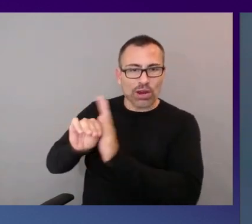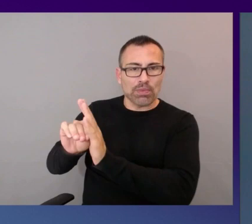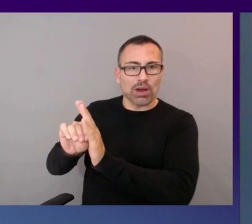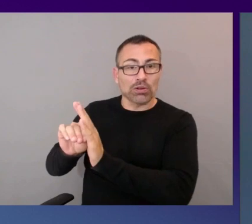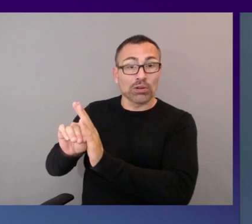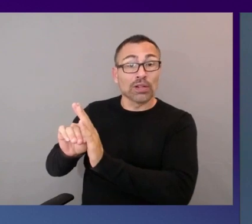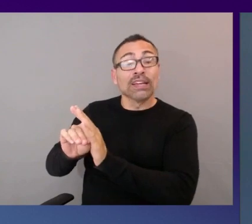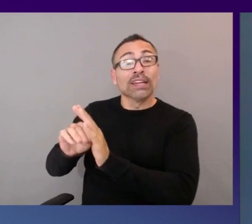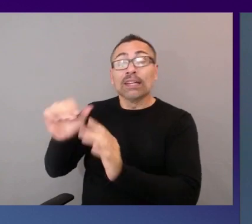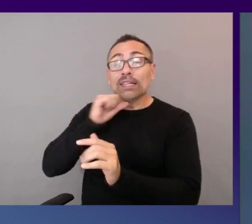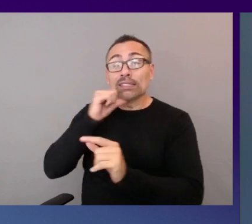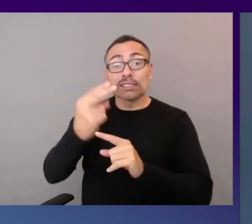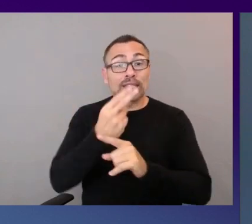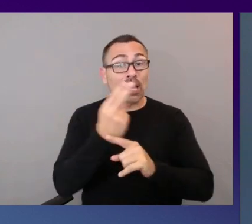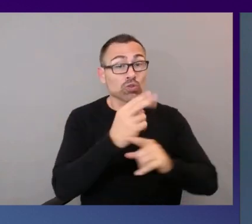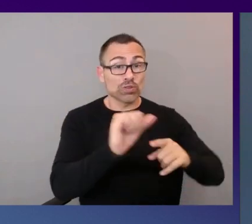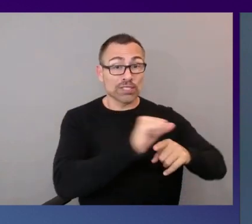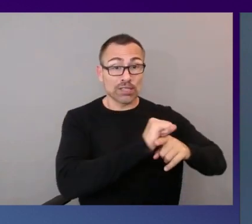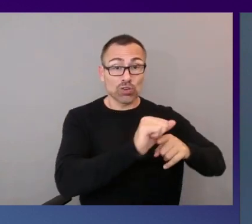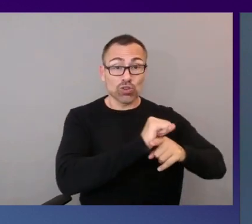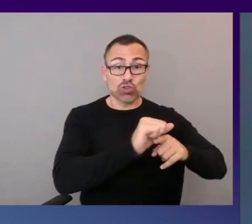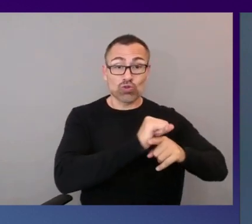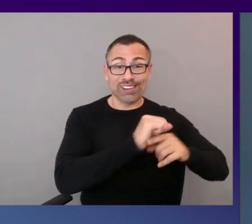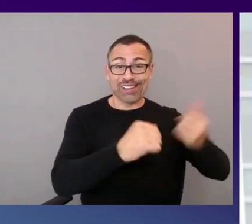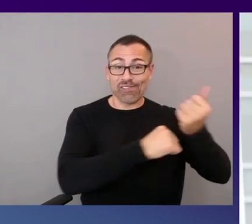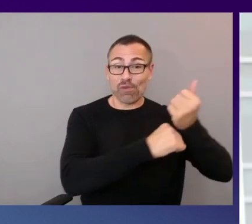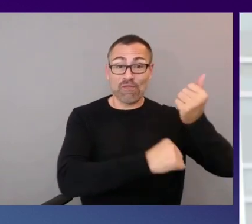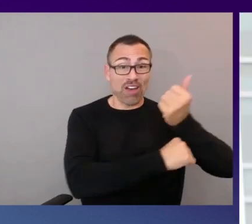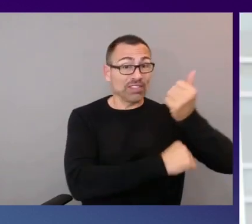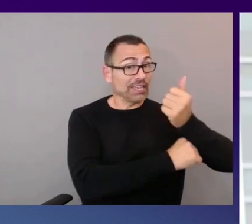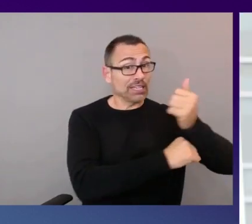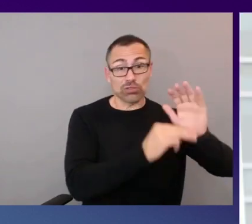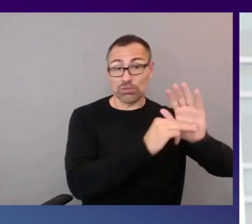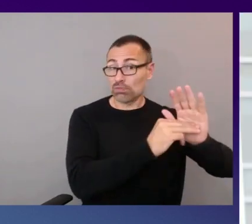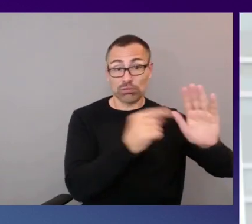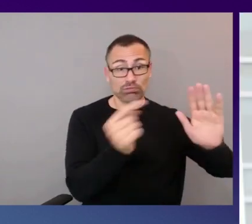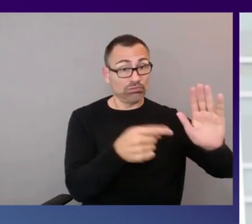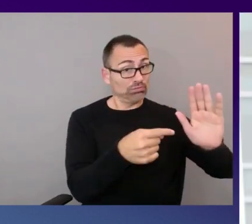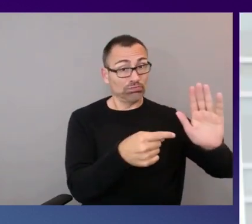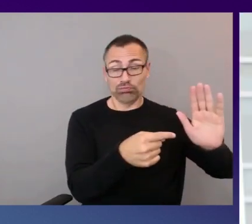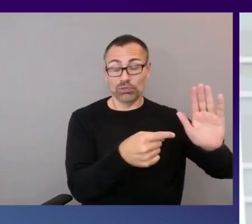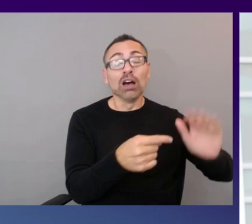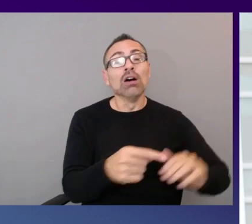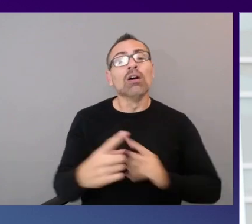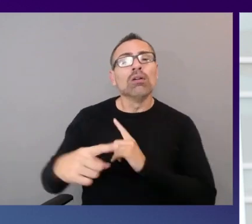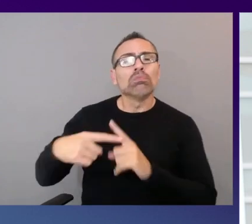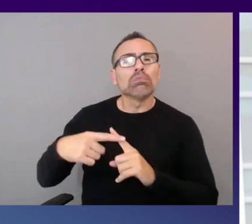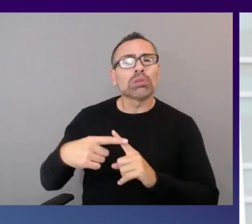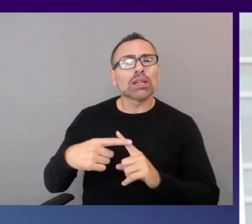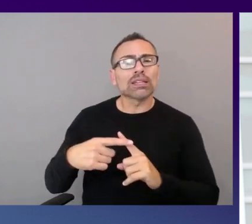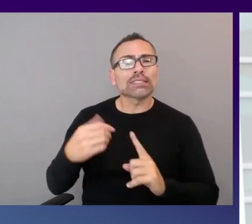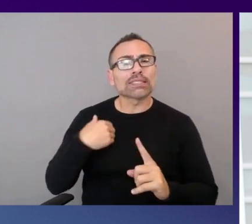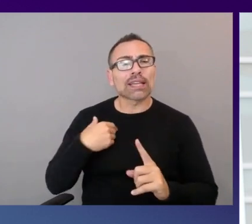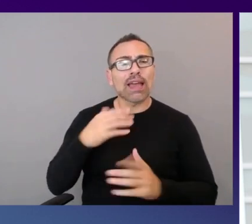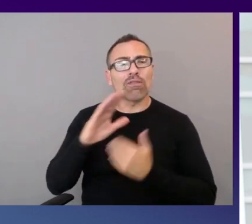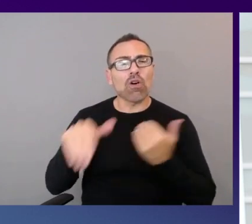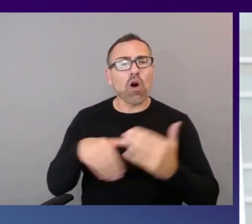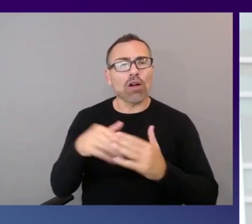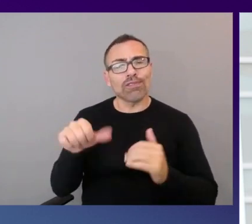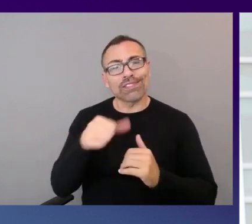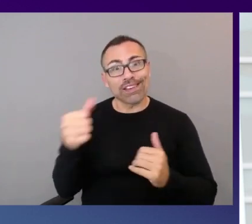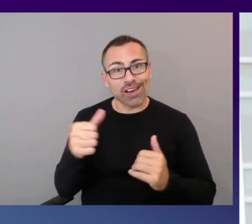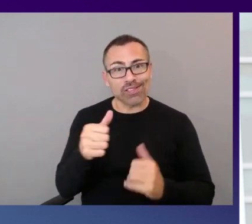training or improving of the foundational model. And additionally, they have all of the other sort of privacy and security